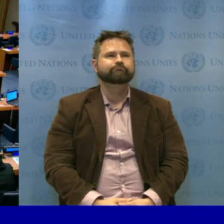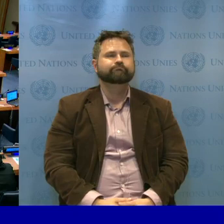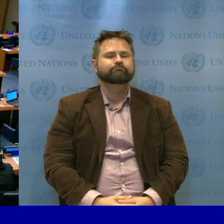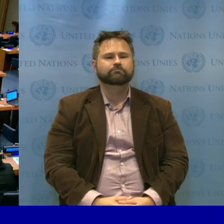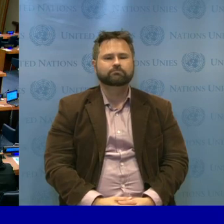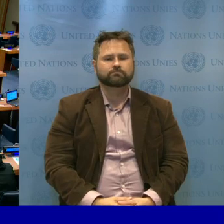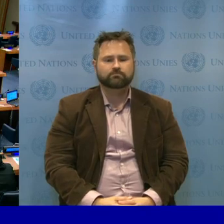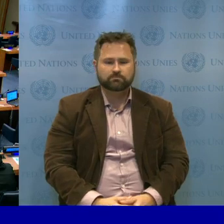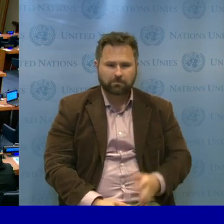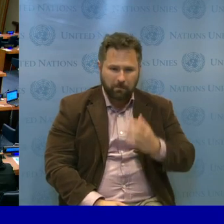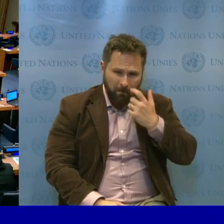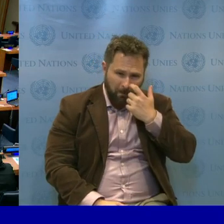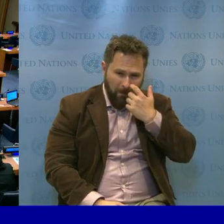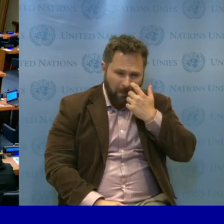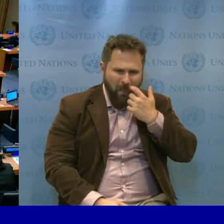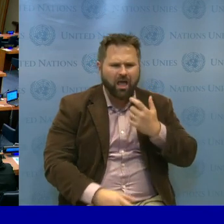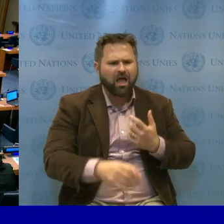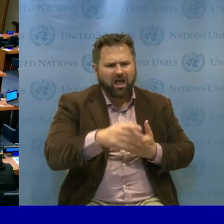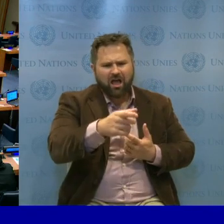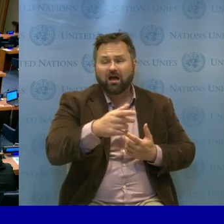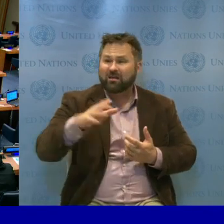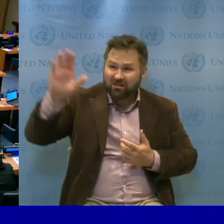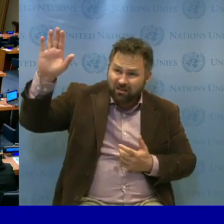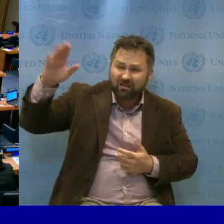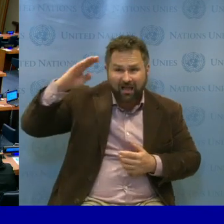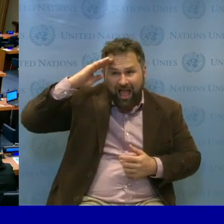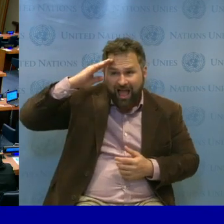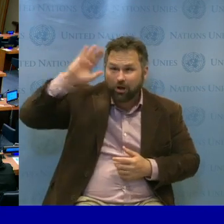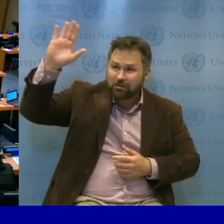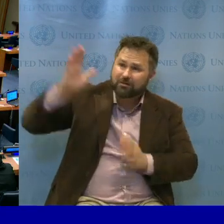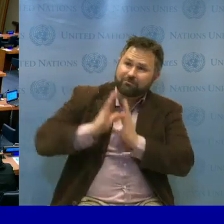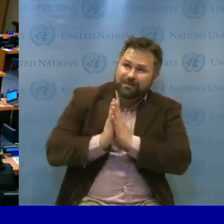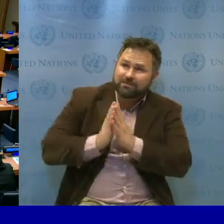Would you like to give the floor to Ireland, please?